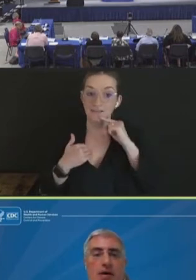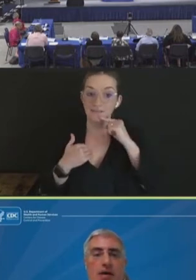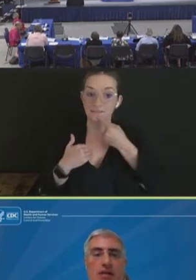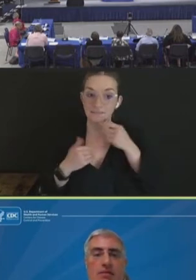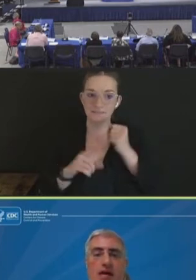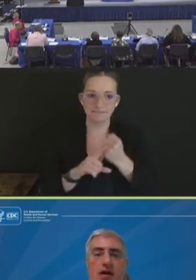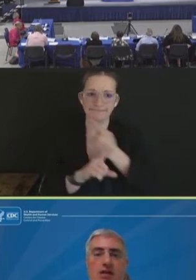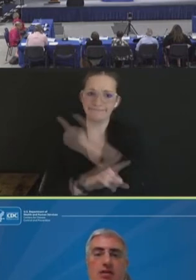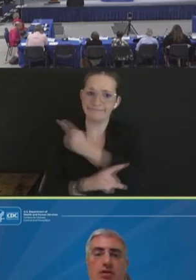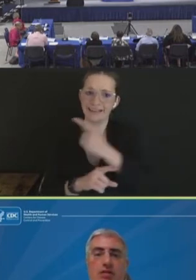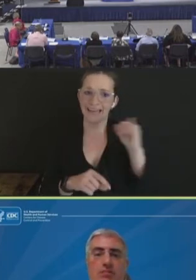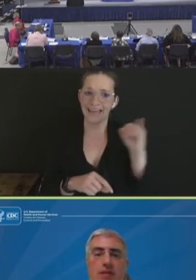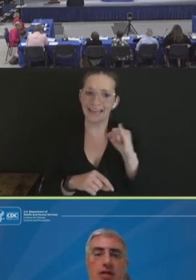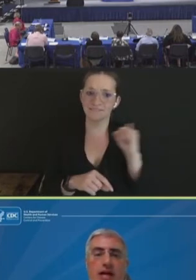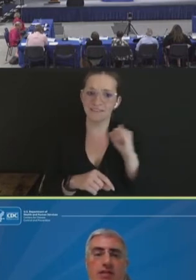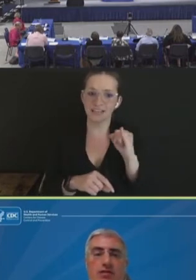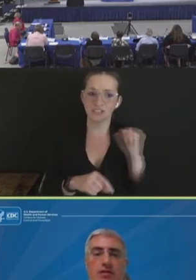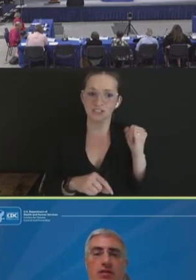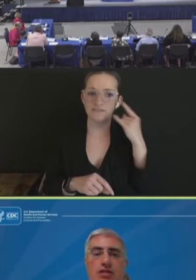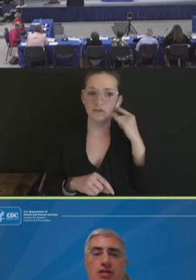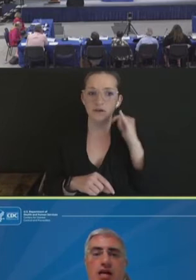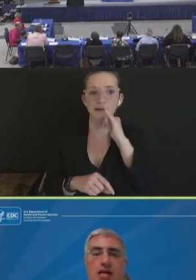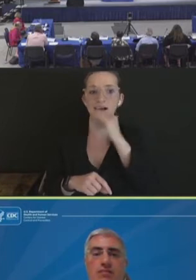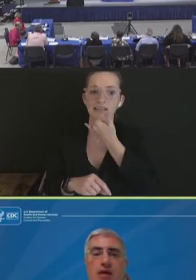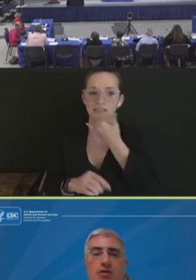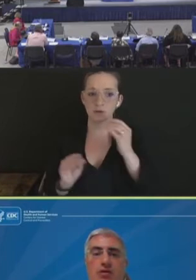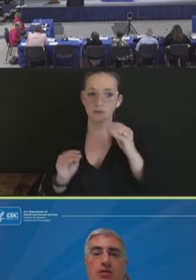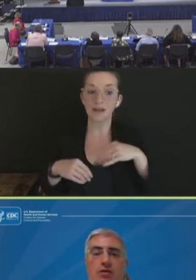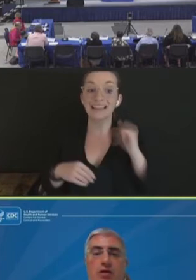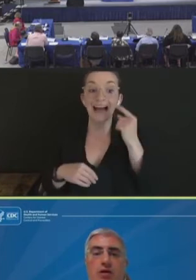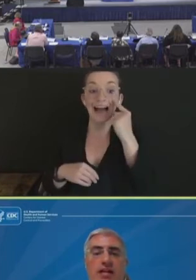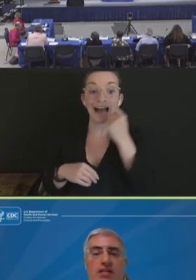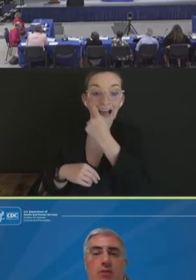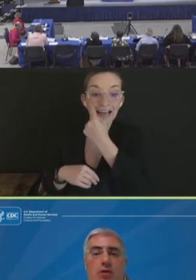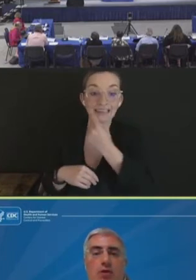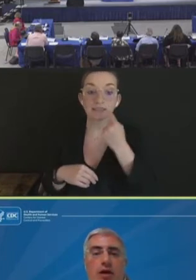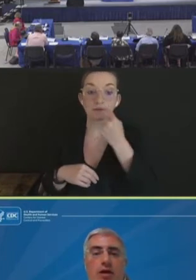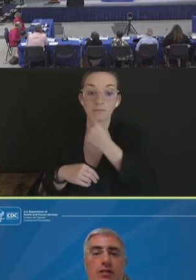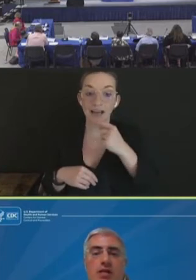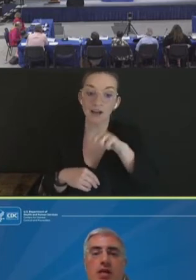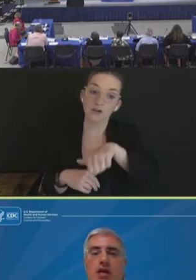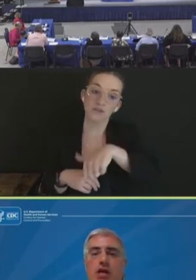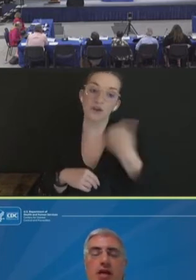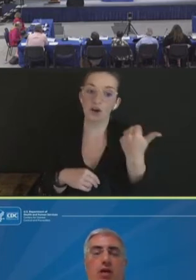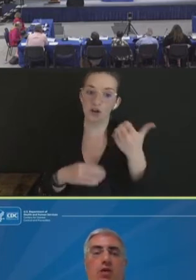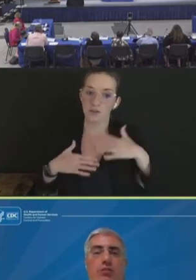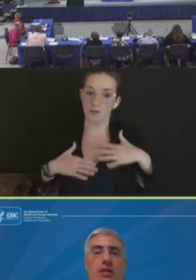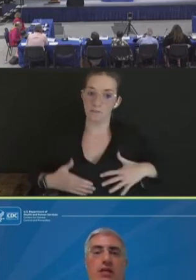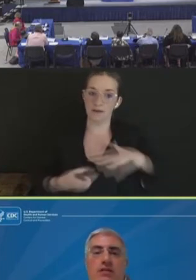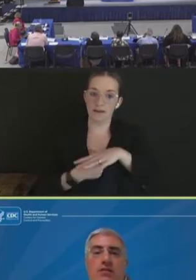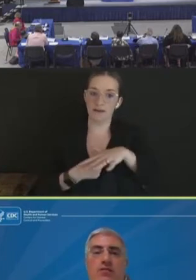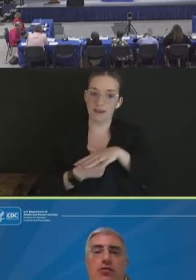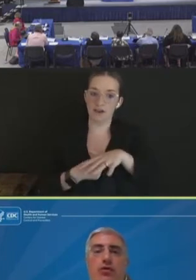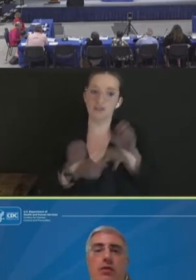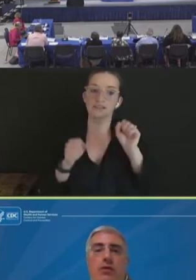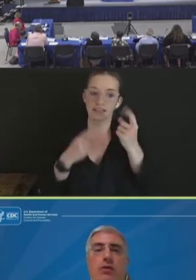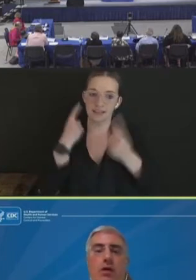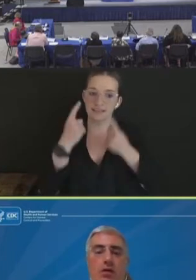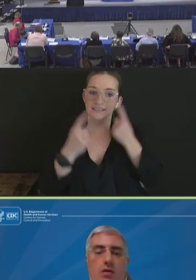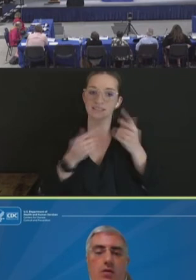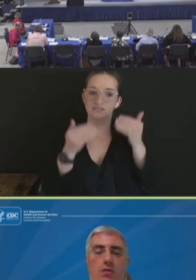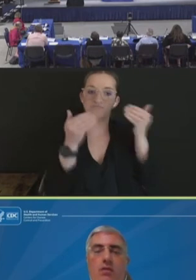the body that may constitute a special hazard, such as the eyes, mouth, or other anatomical areas, can also be considered for